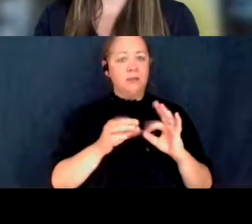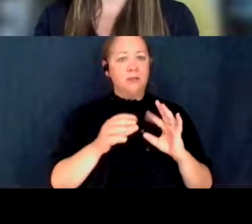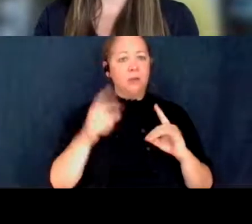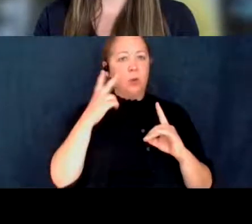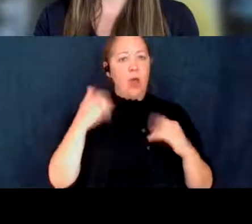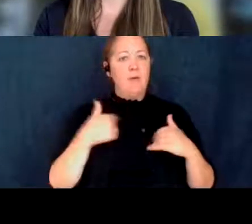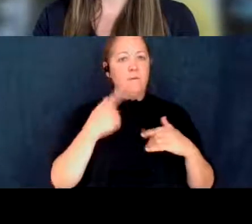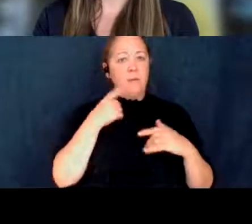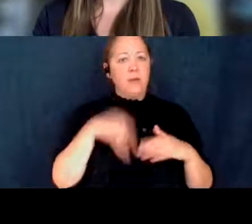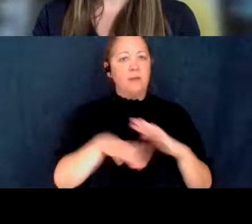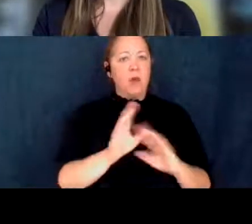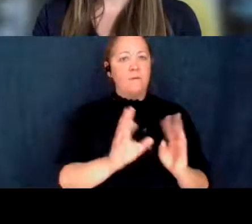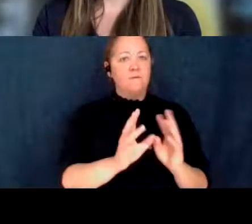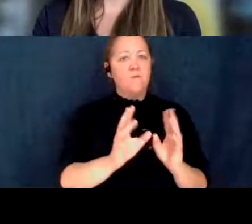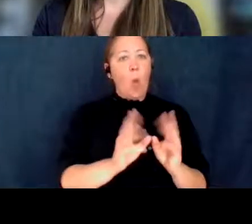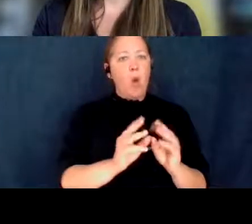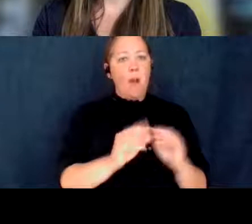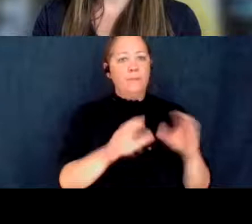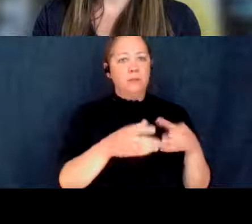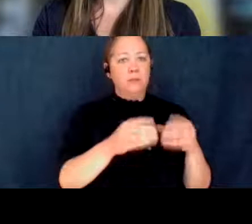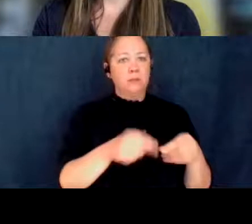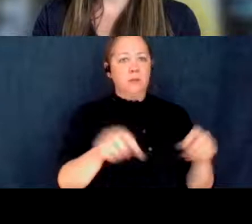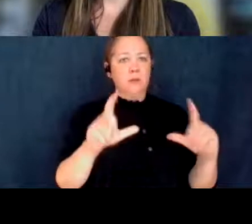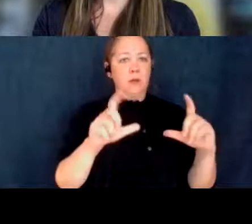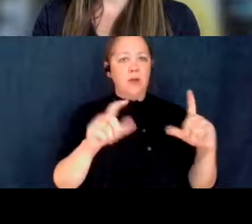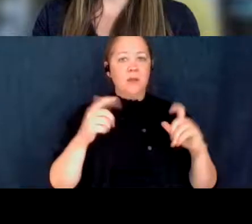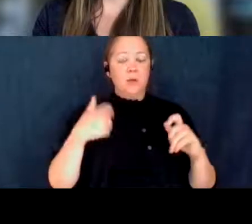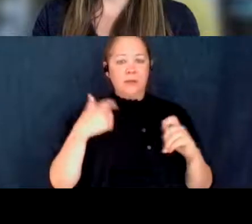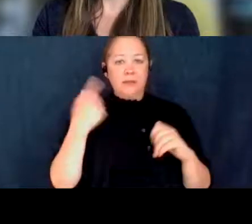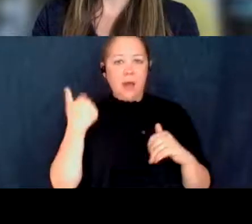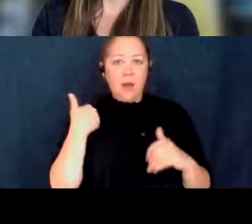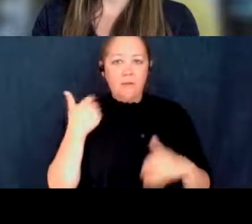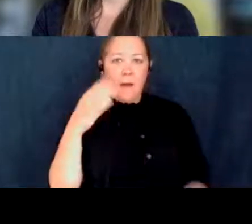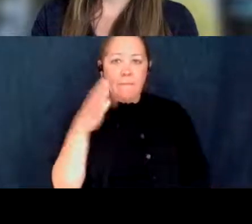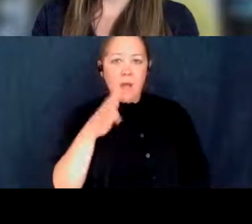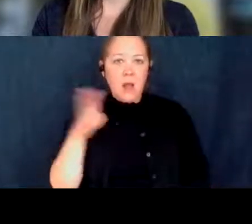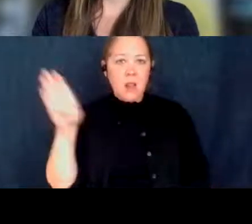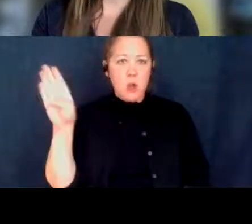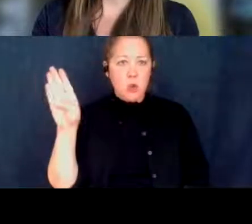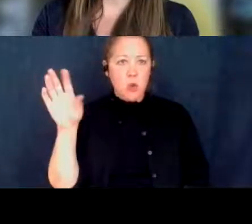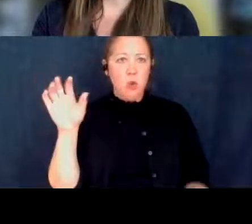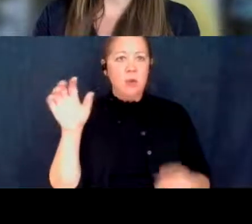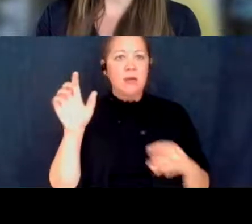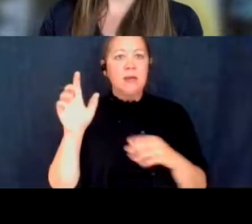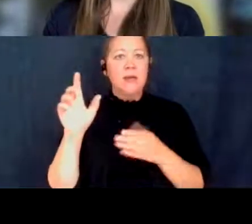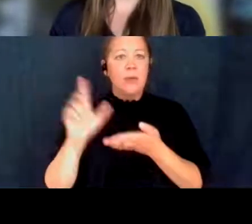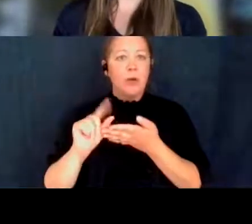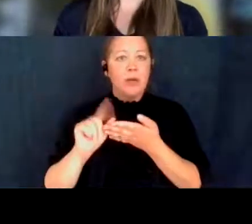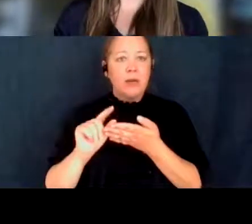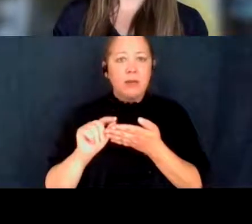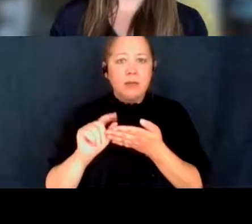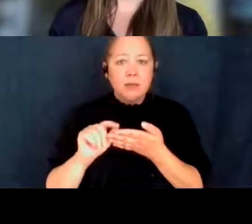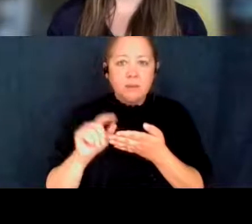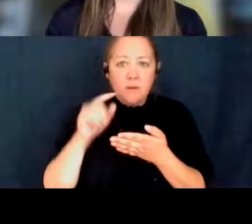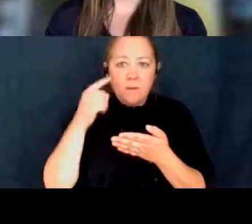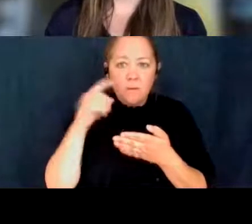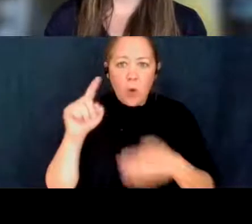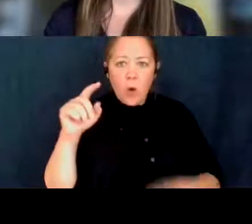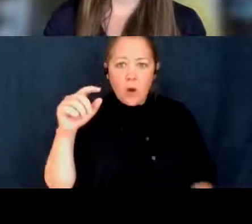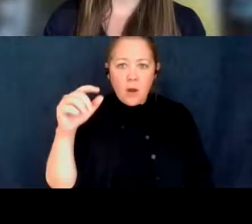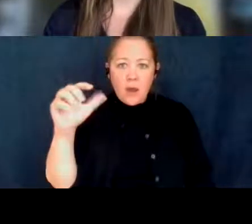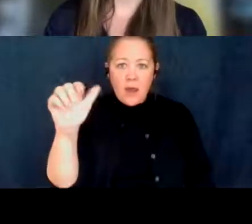has blue text over that says Global U Adventure #AFS Effect. Thank